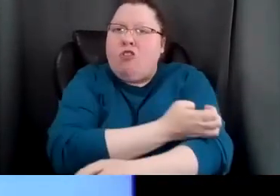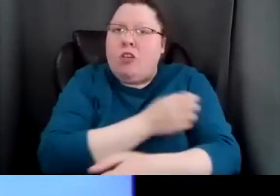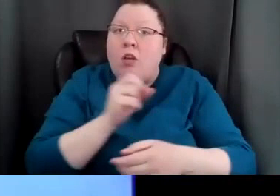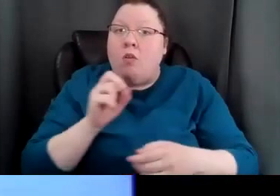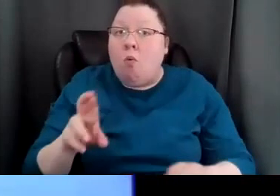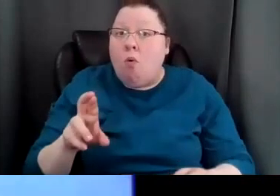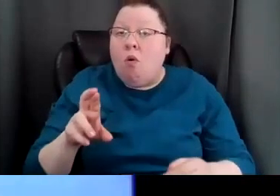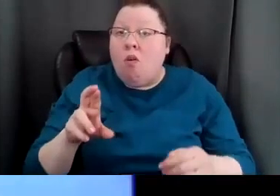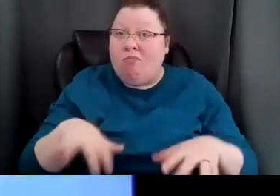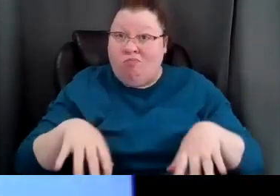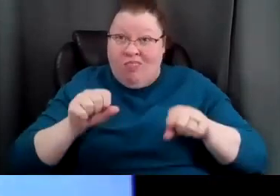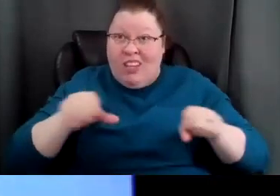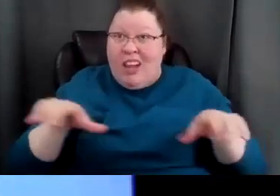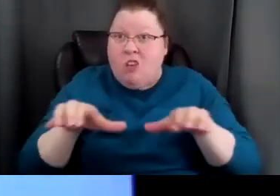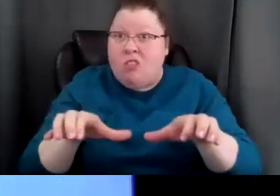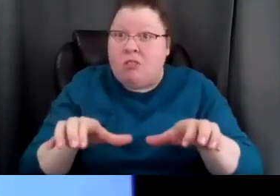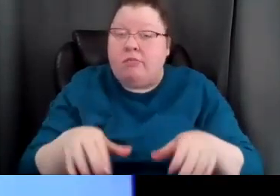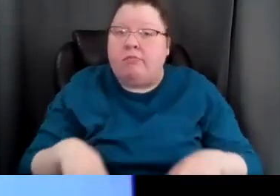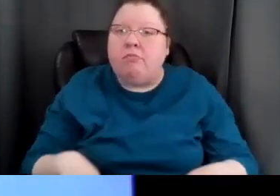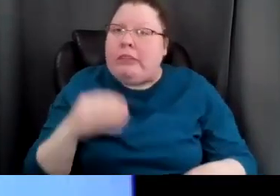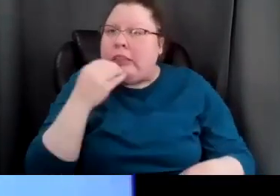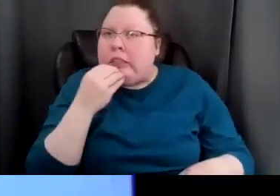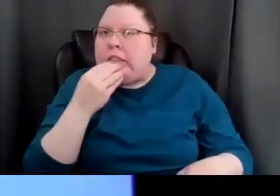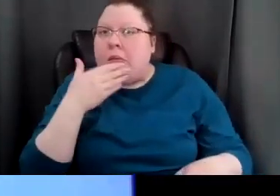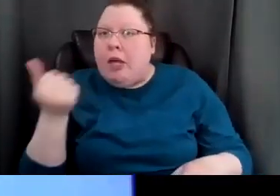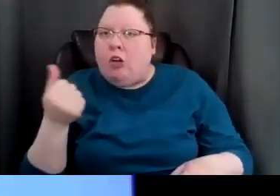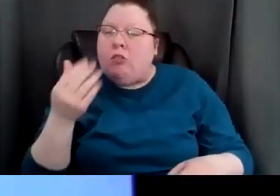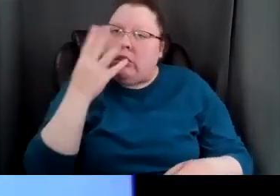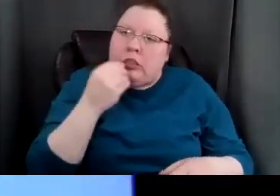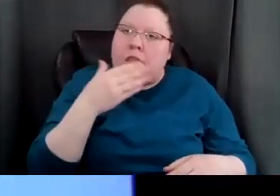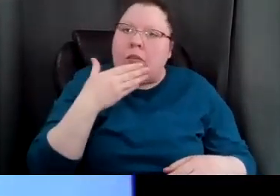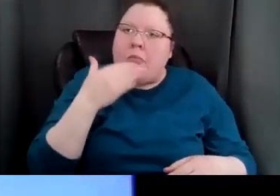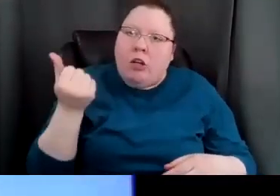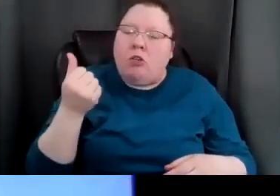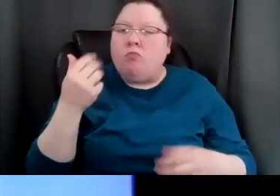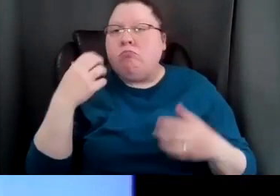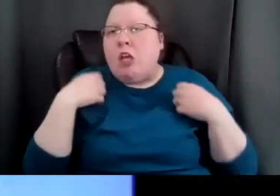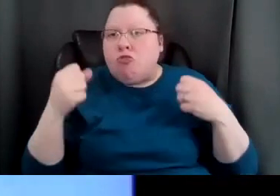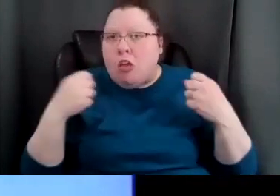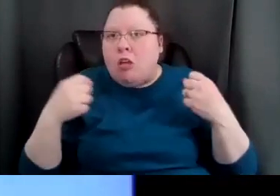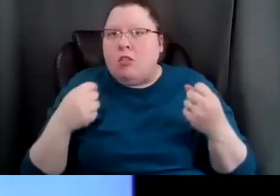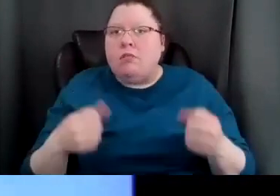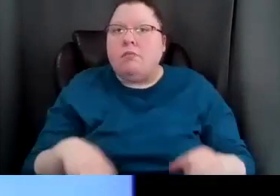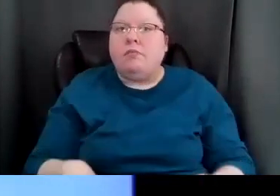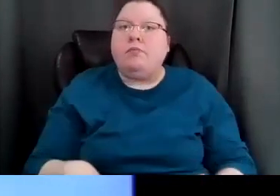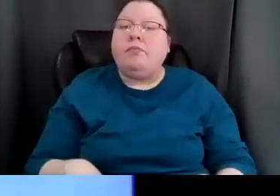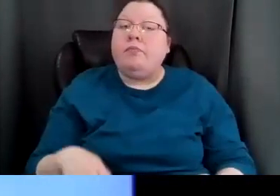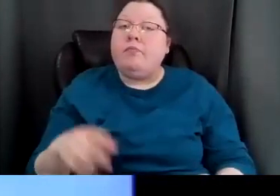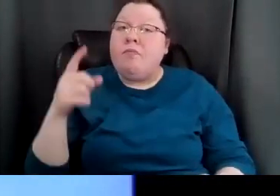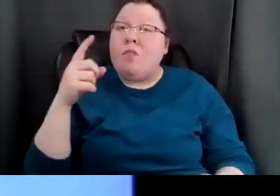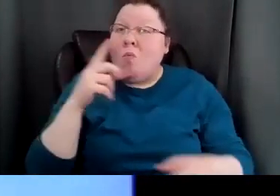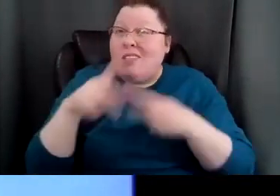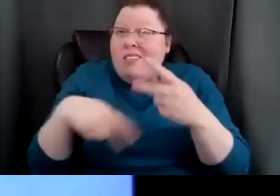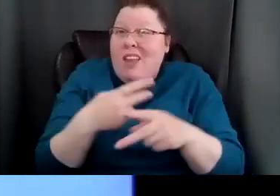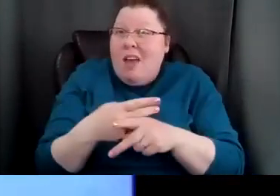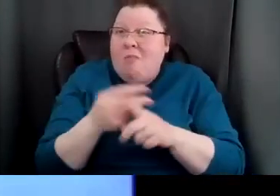We all should be more healthy. We should eat better, sleep better, and exercise. Okay? So, what